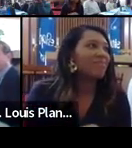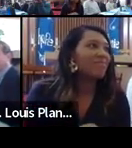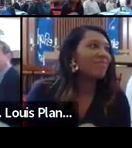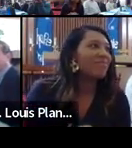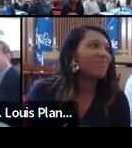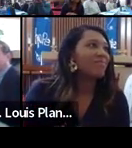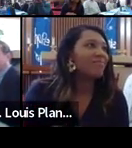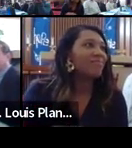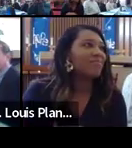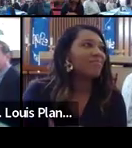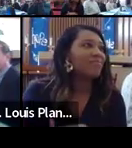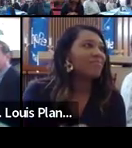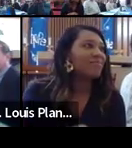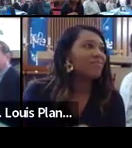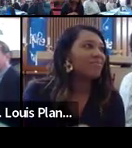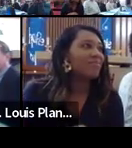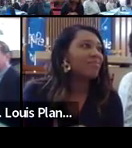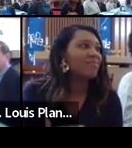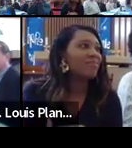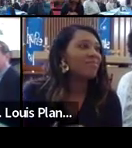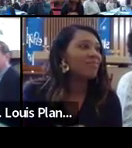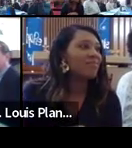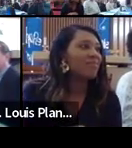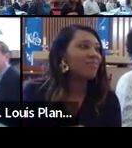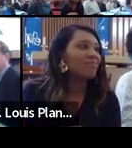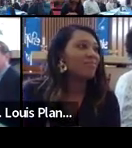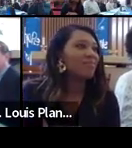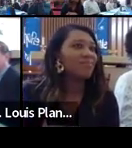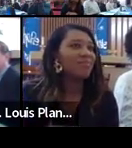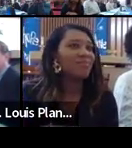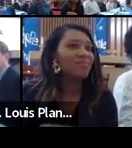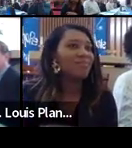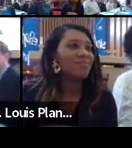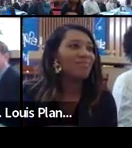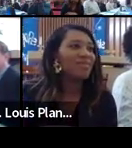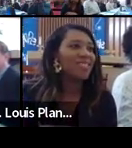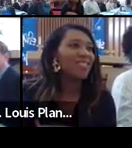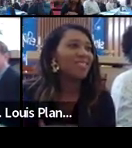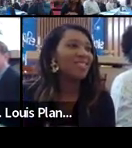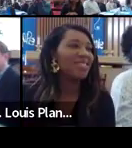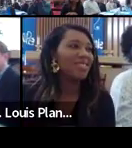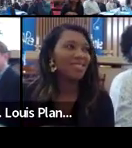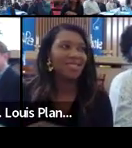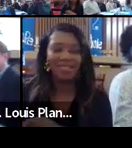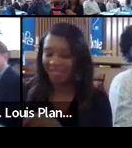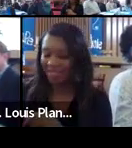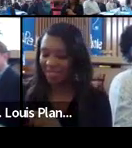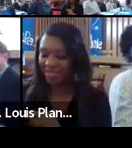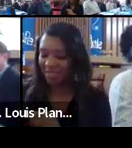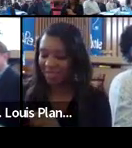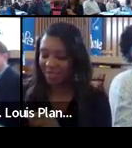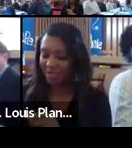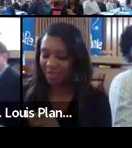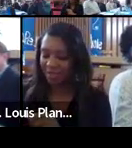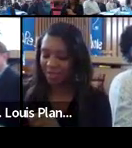city officials, city employees, concerned citizens, and the pastor. Good evening to